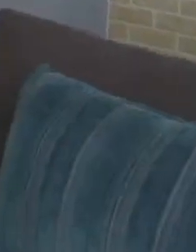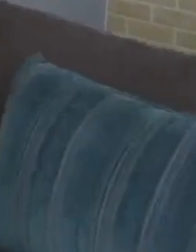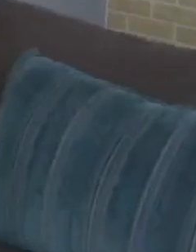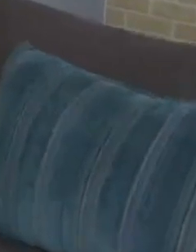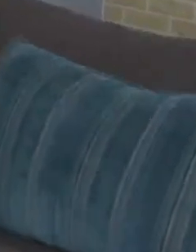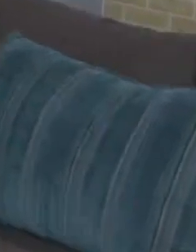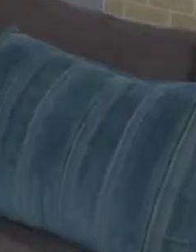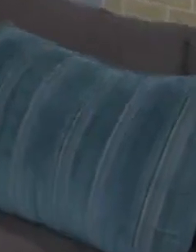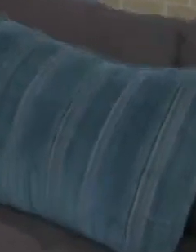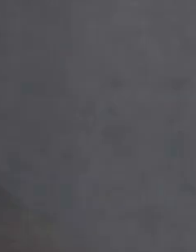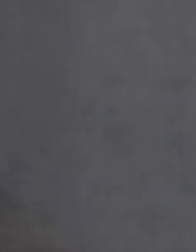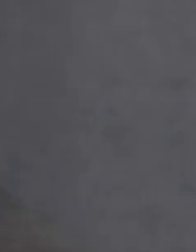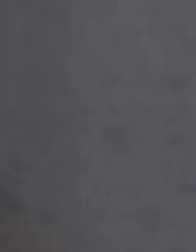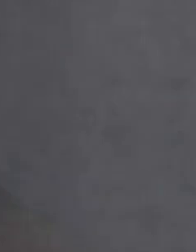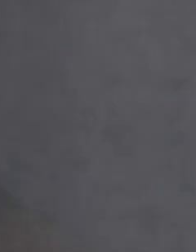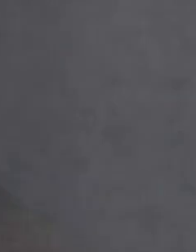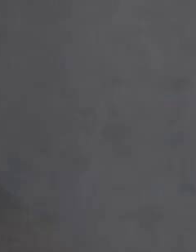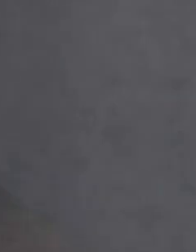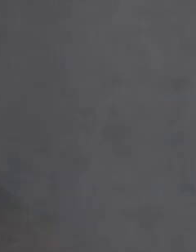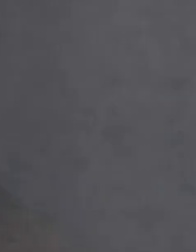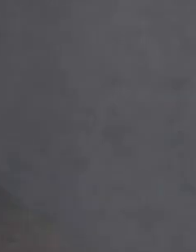modernidad.